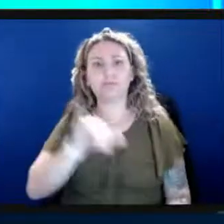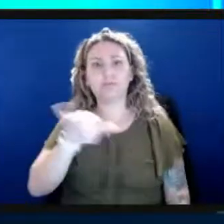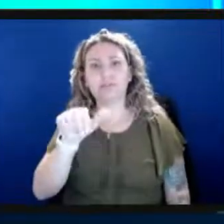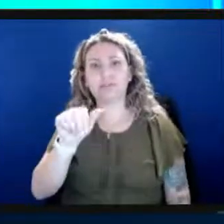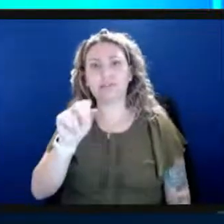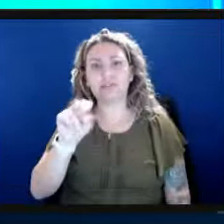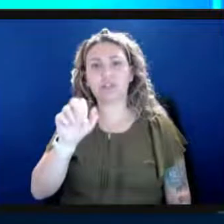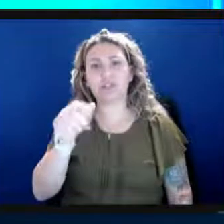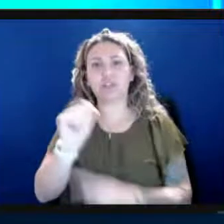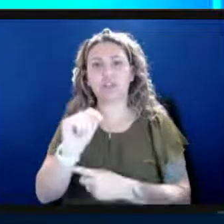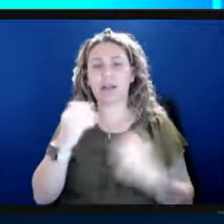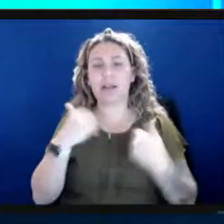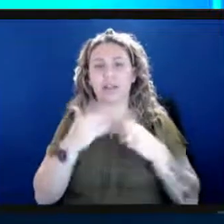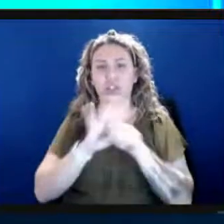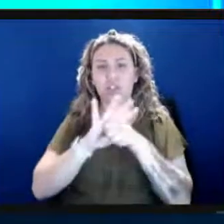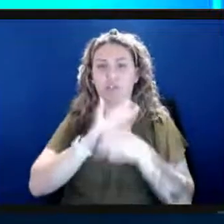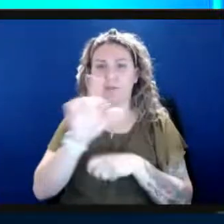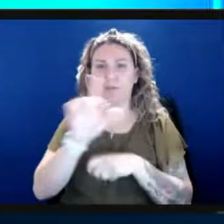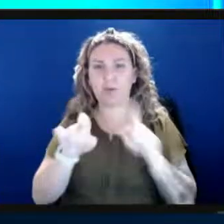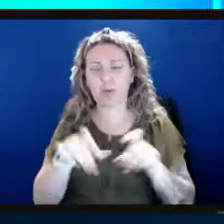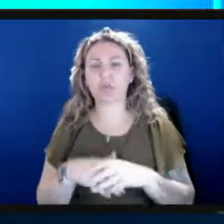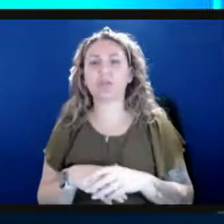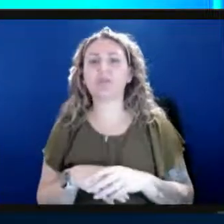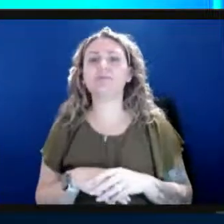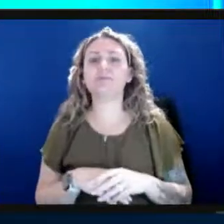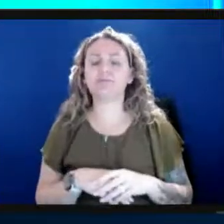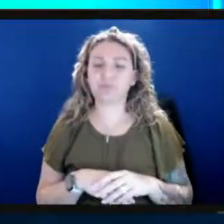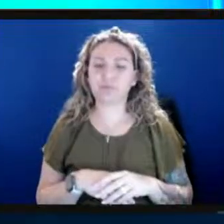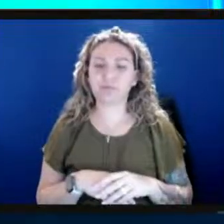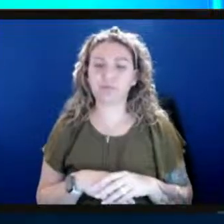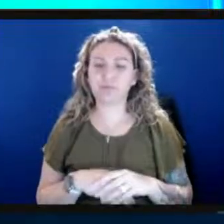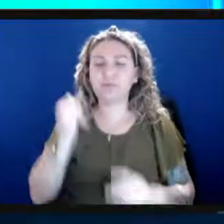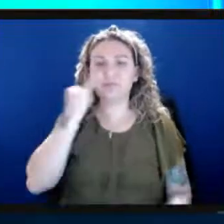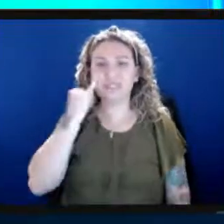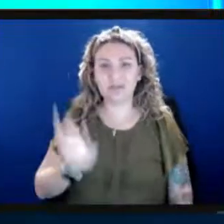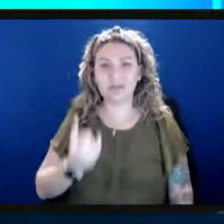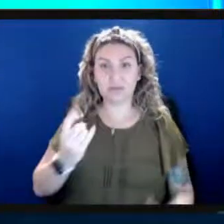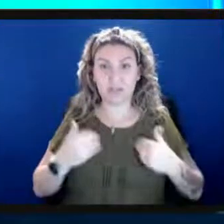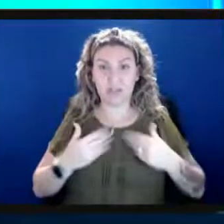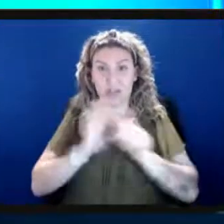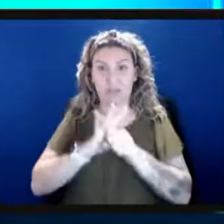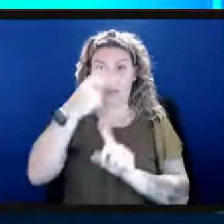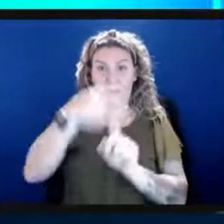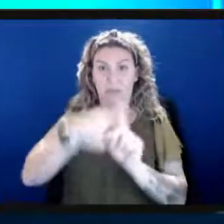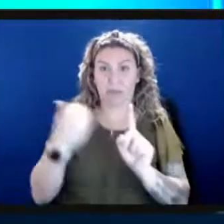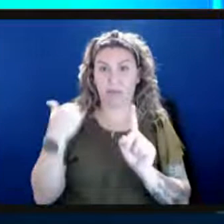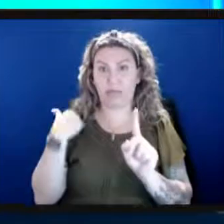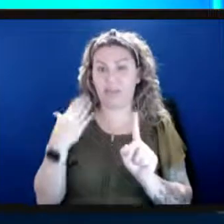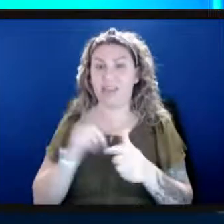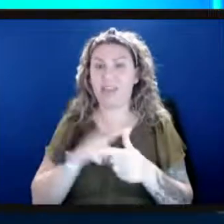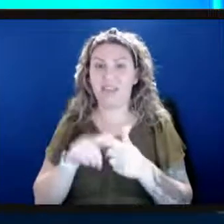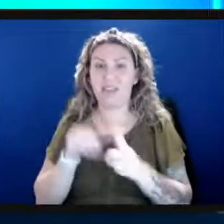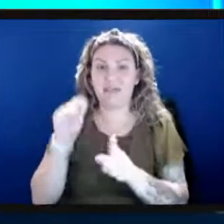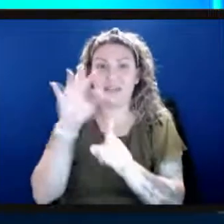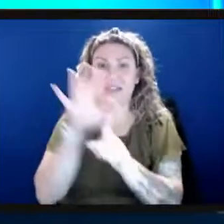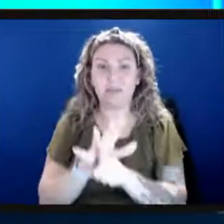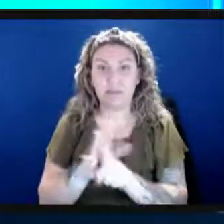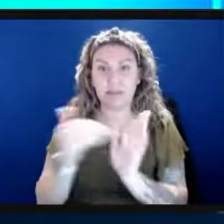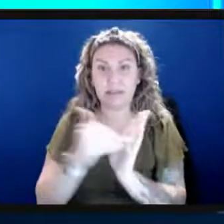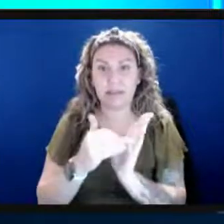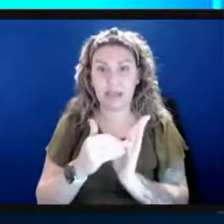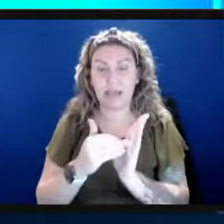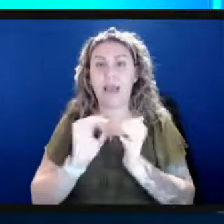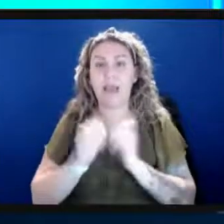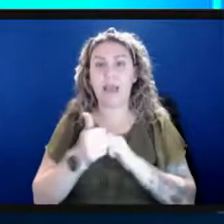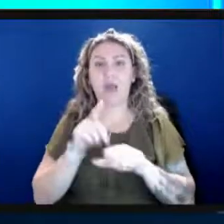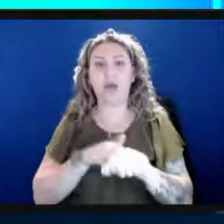question. Janet wants to know, if someone had COVID a month ago and then was exposed to COVID again, how long should